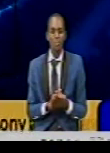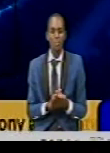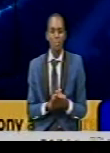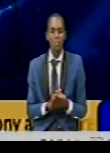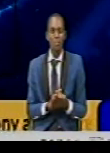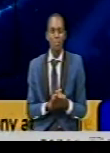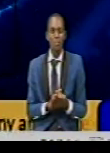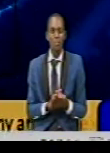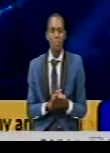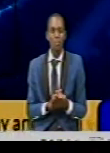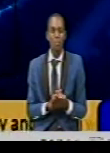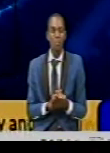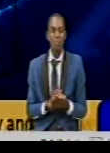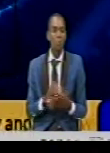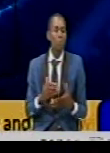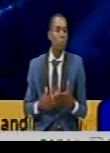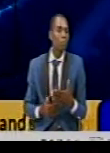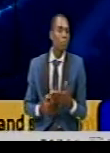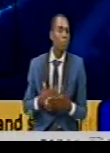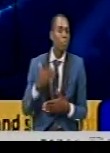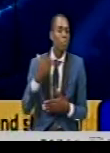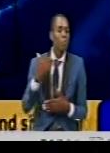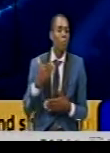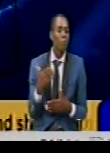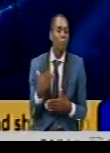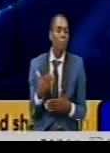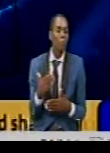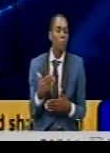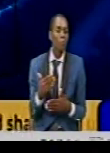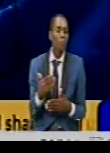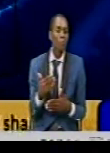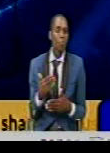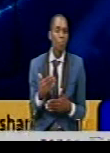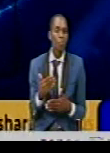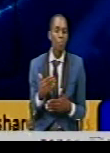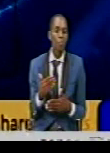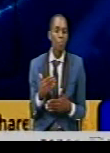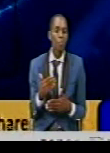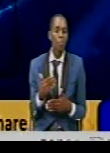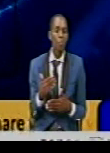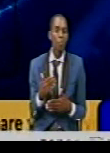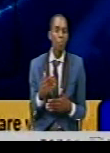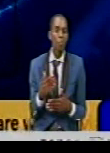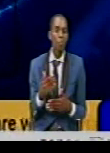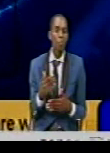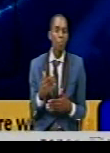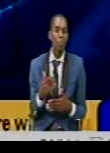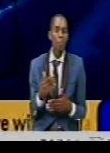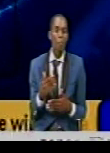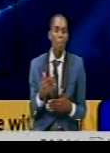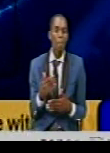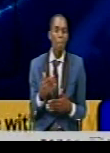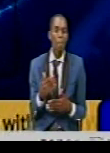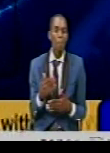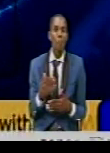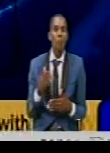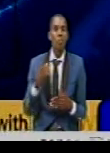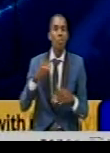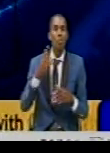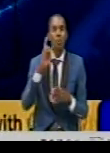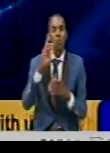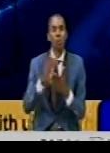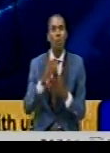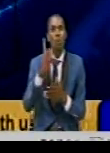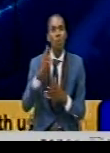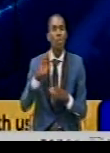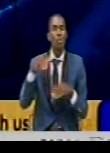the Lord. Yes, next. Michael Ugudu from Iede Group,